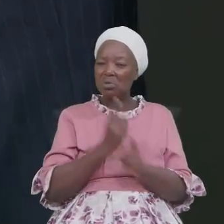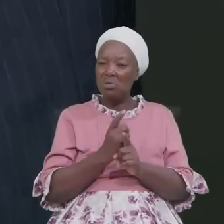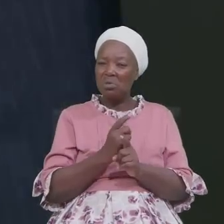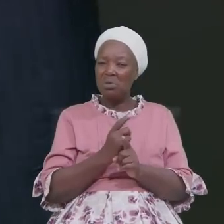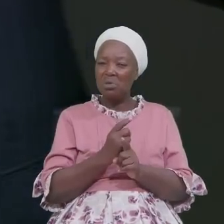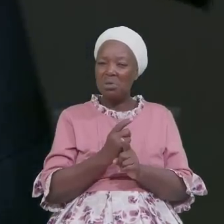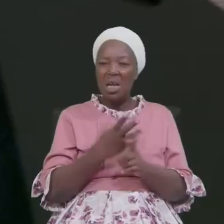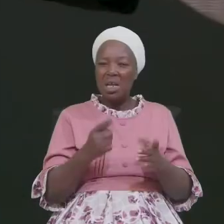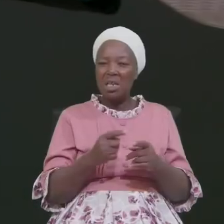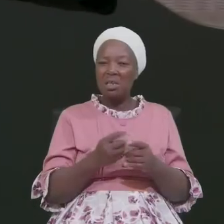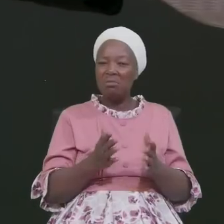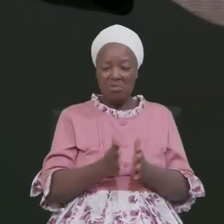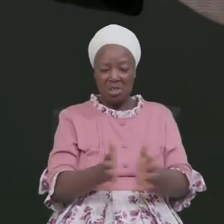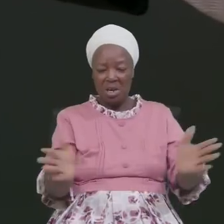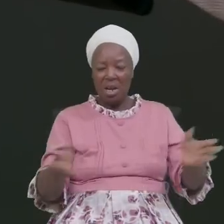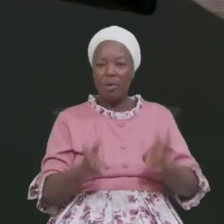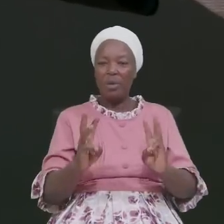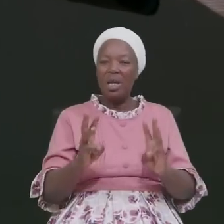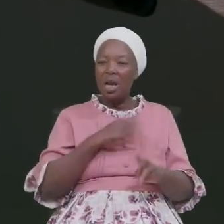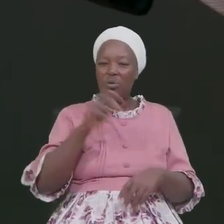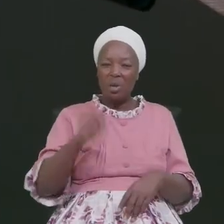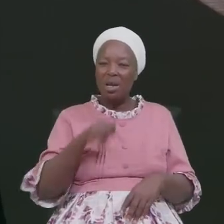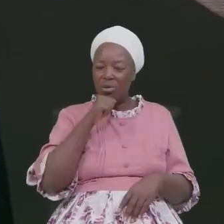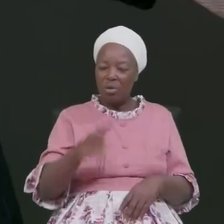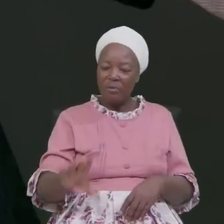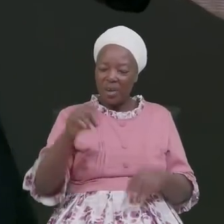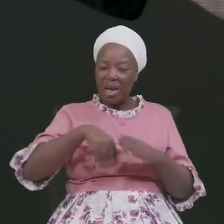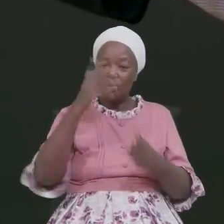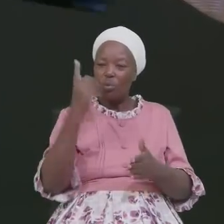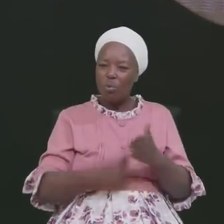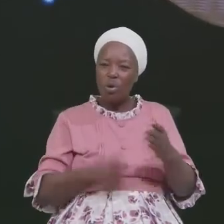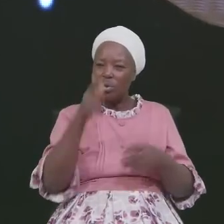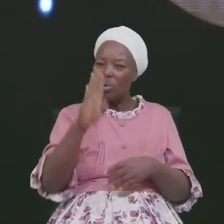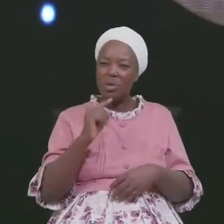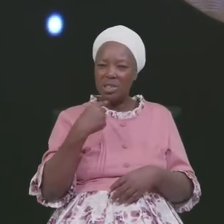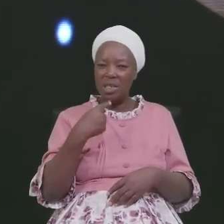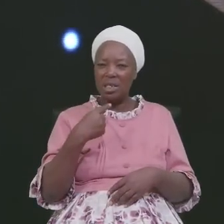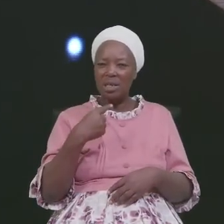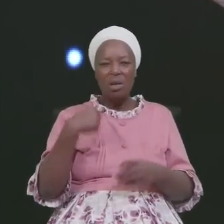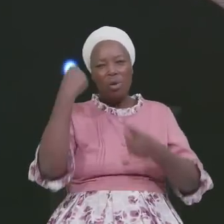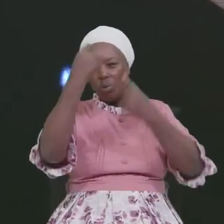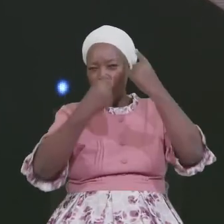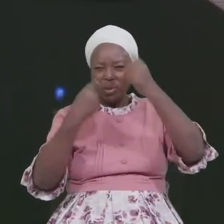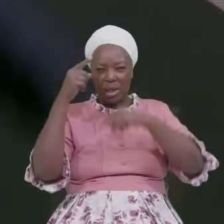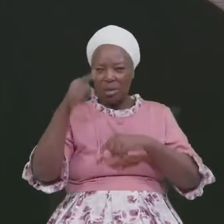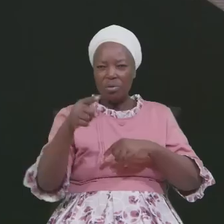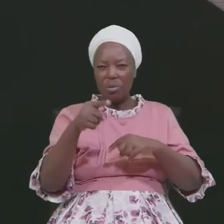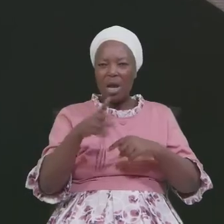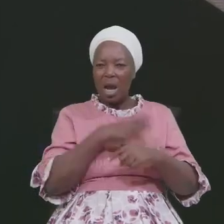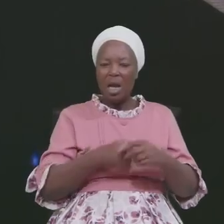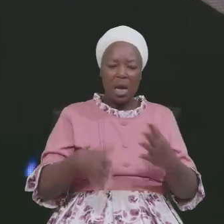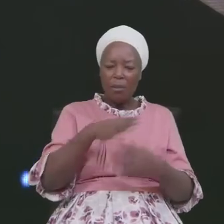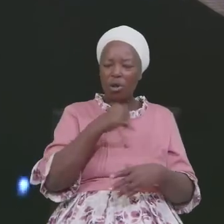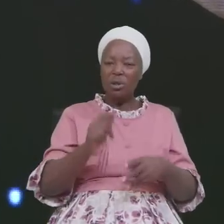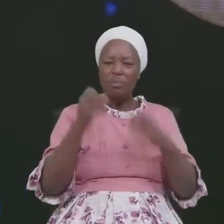what God said concerning you. Among the multitudes of the children